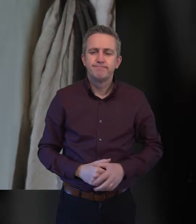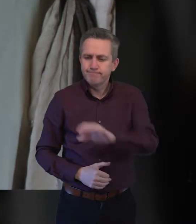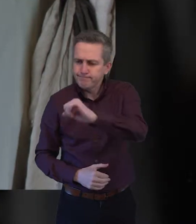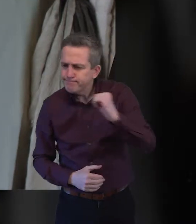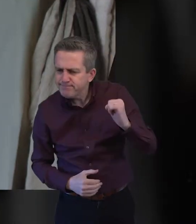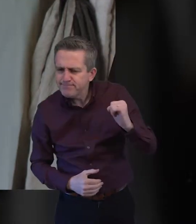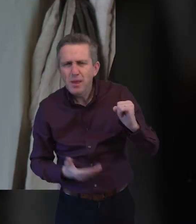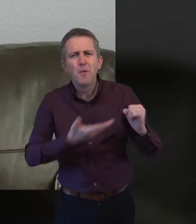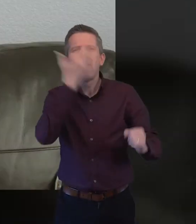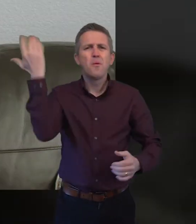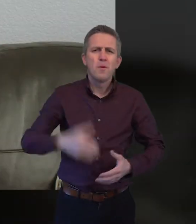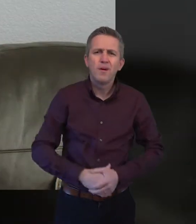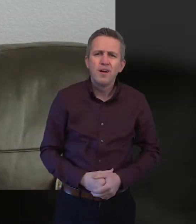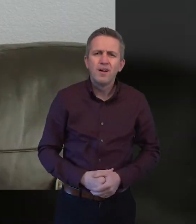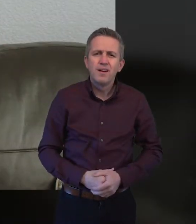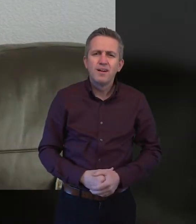Nothing.